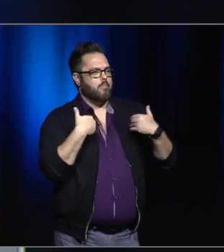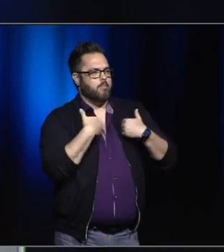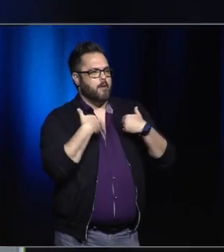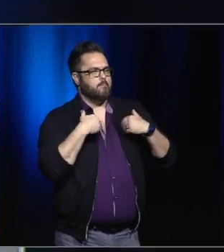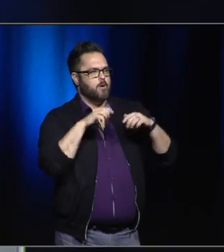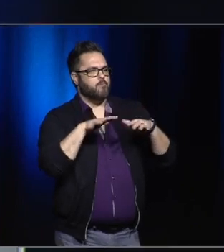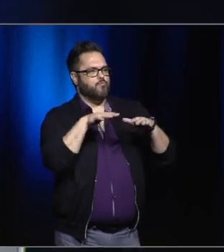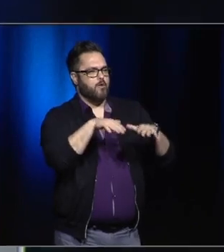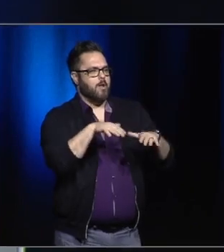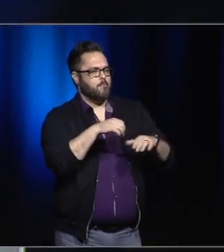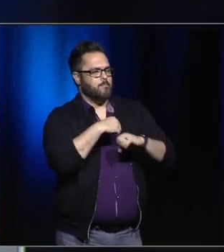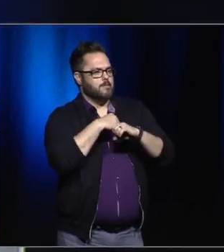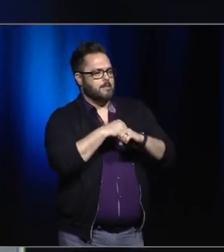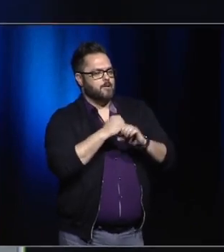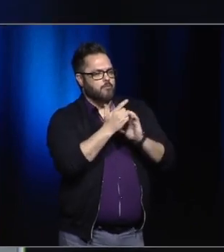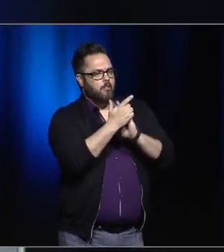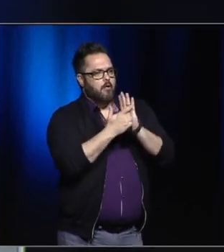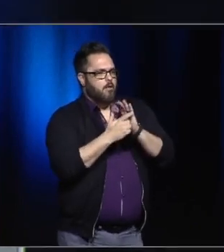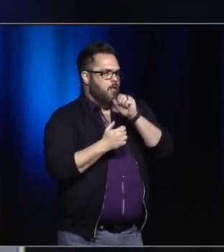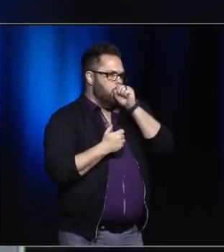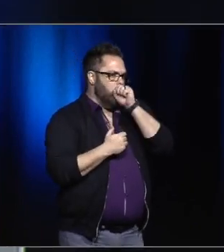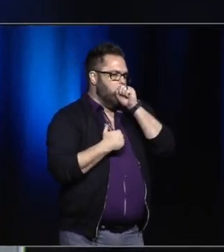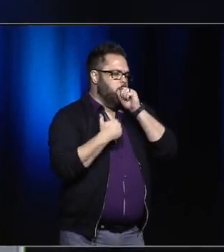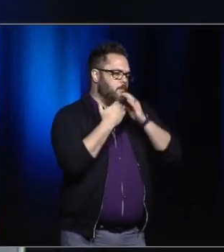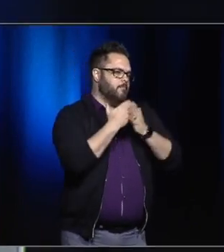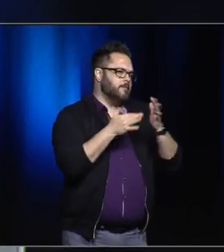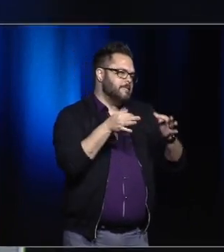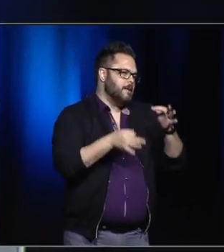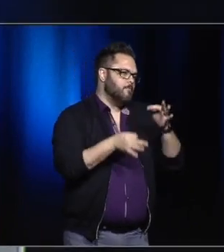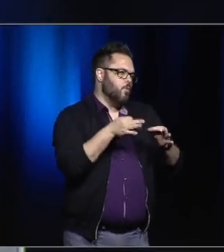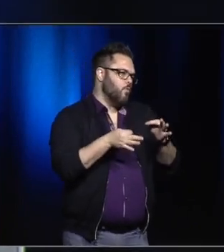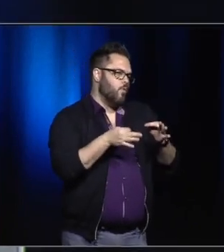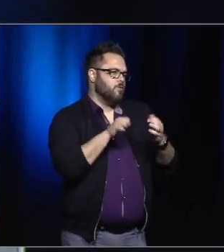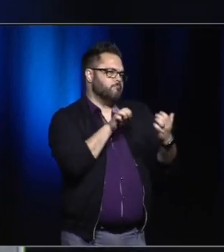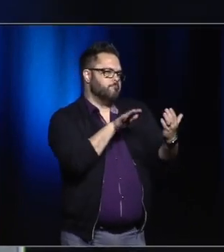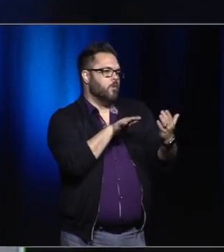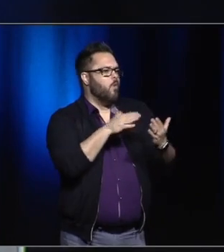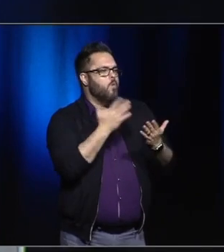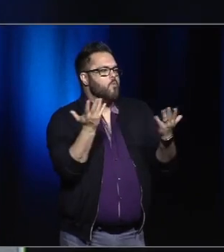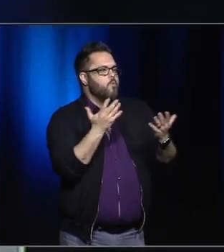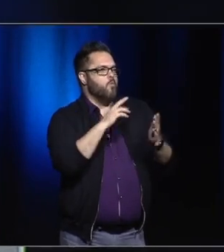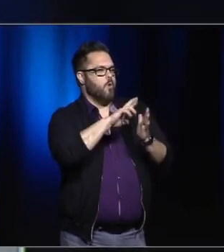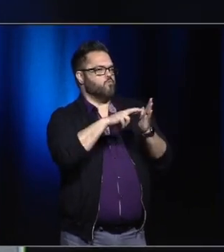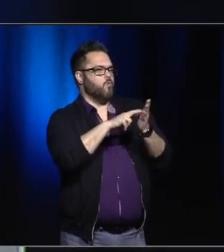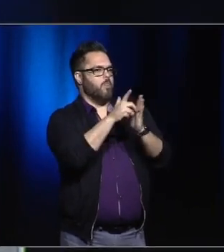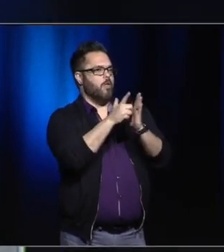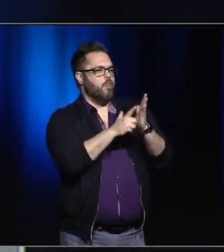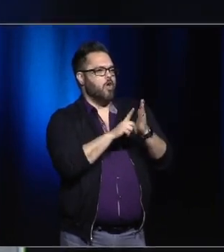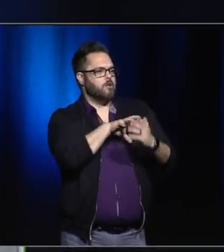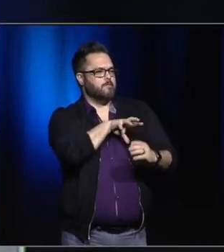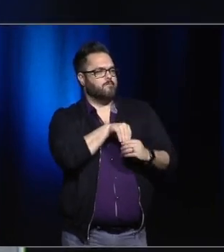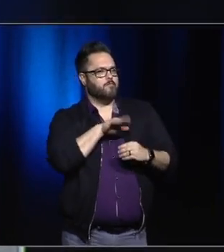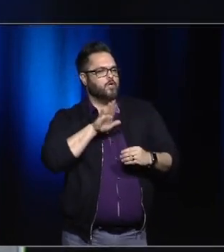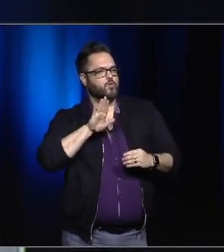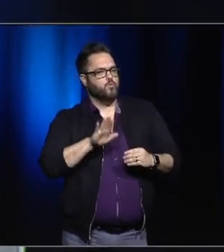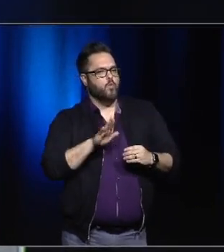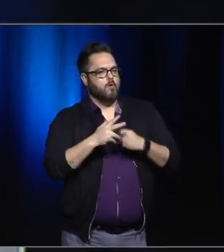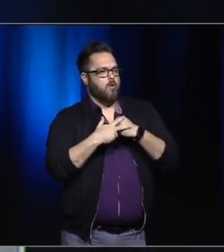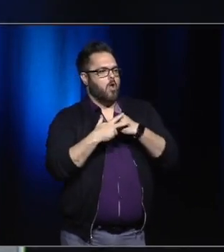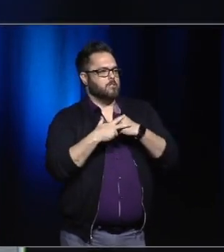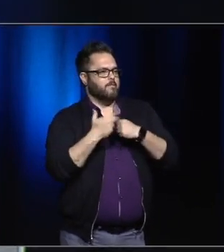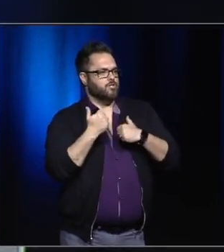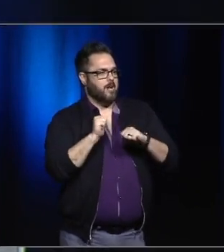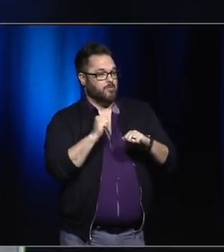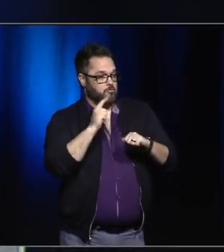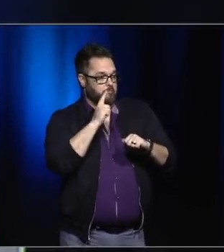Act, and also some court cases. What role has the law played in your conservation efforts, and do you think it's